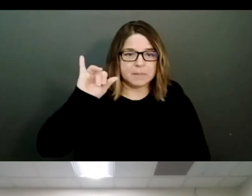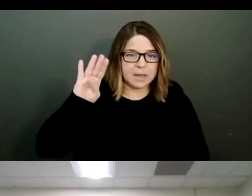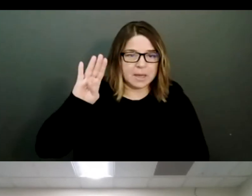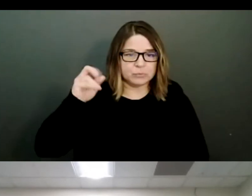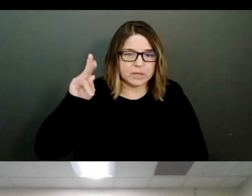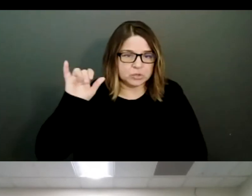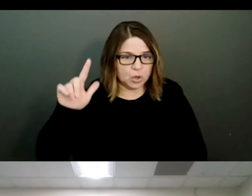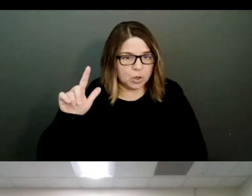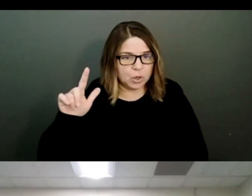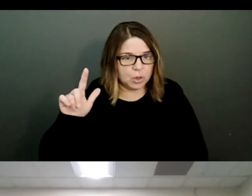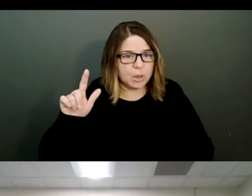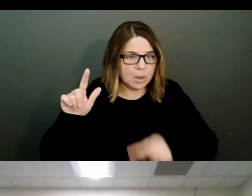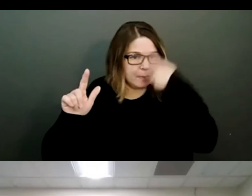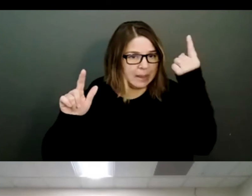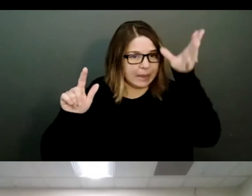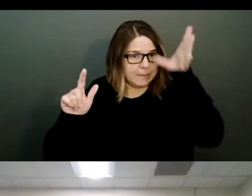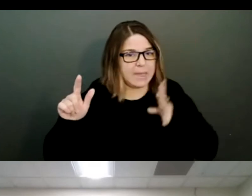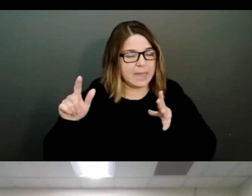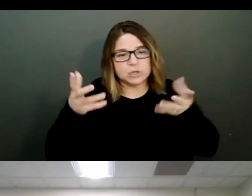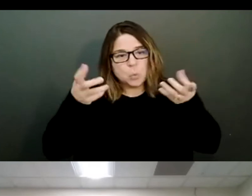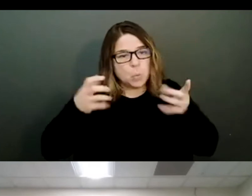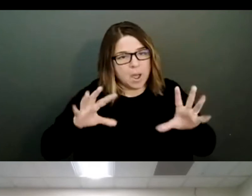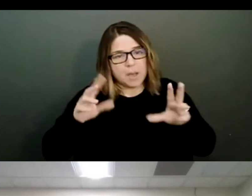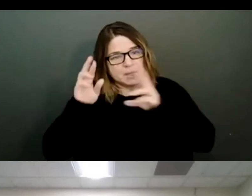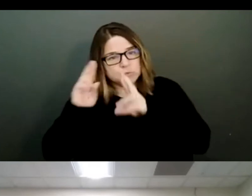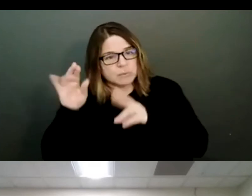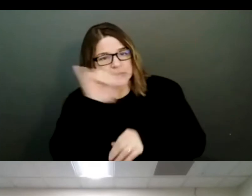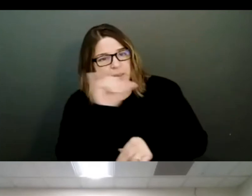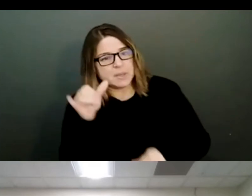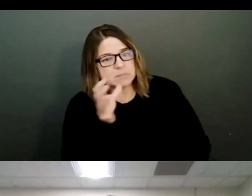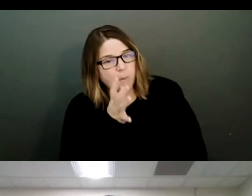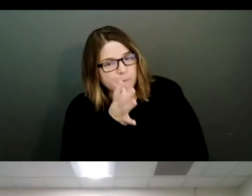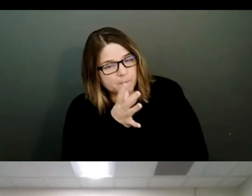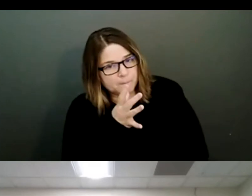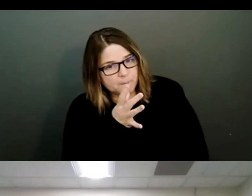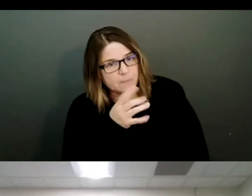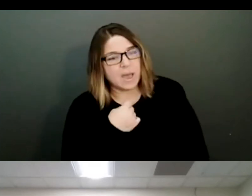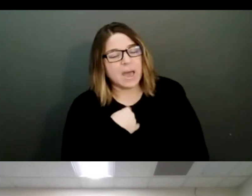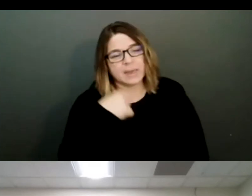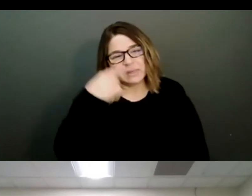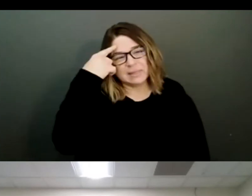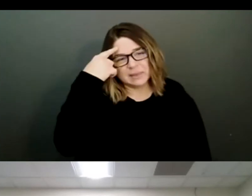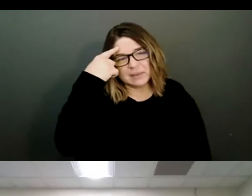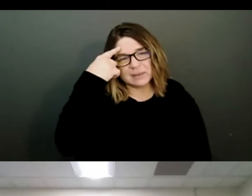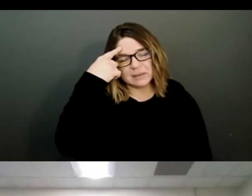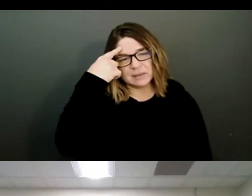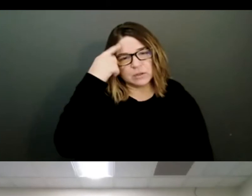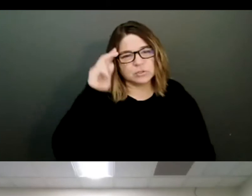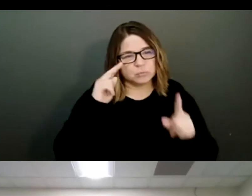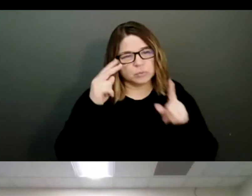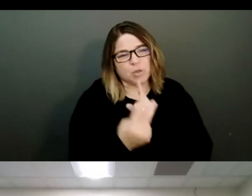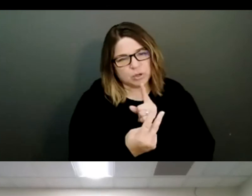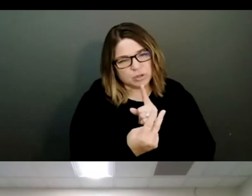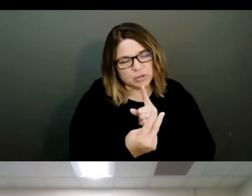treated like his mom, right? So I think this is a way to begin to relook at how